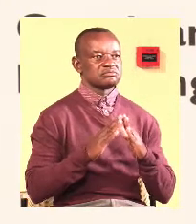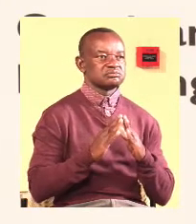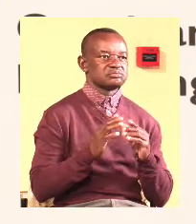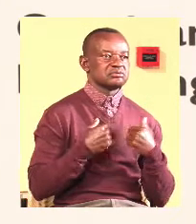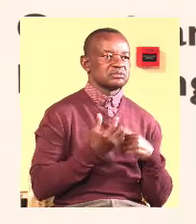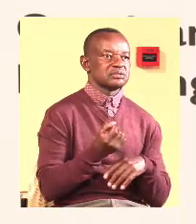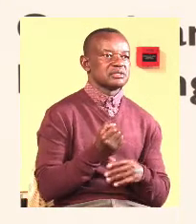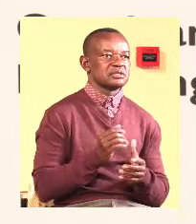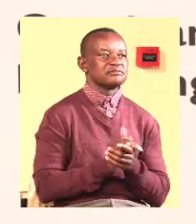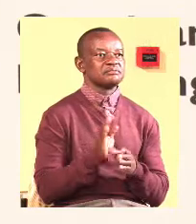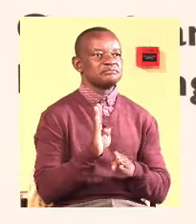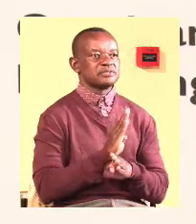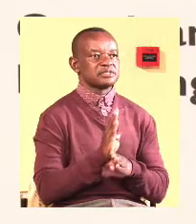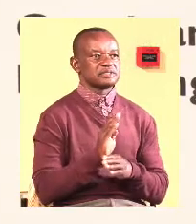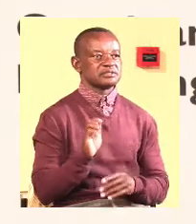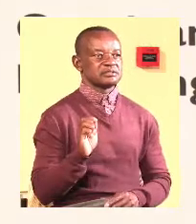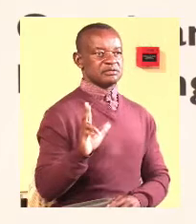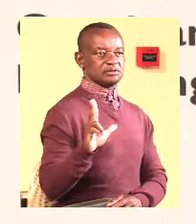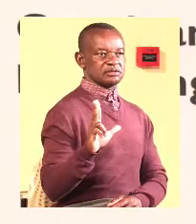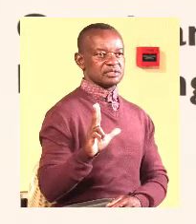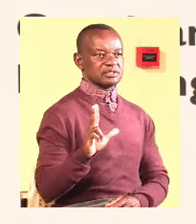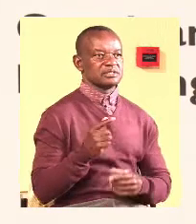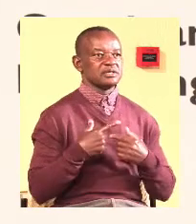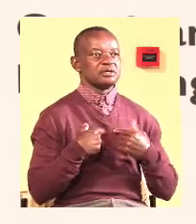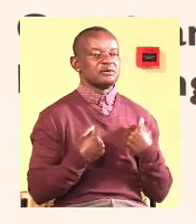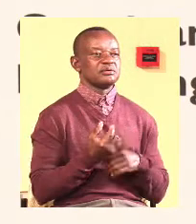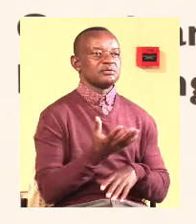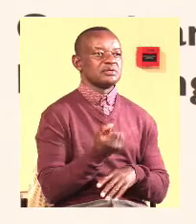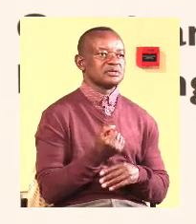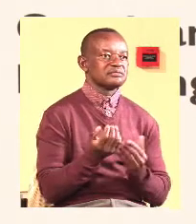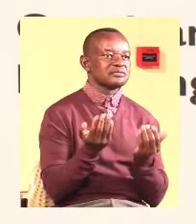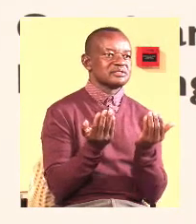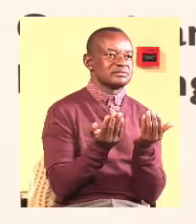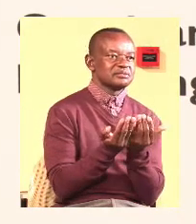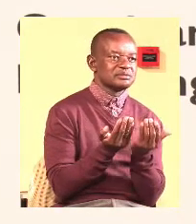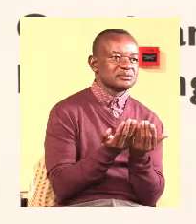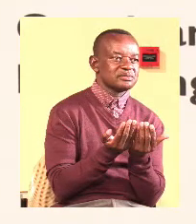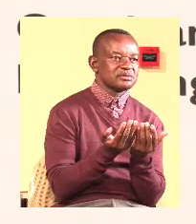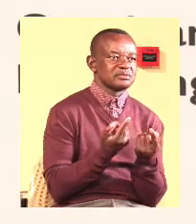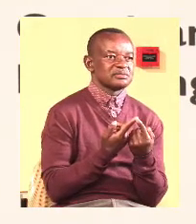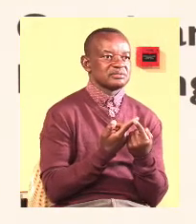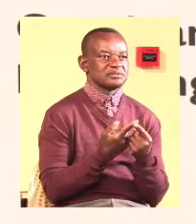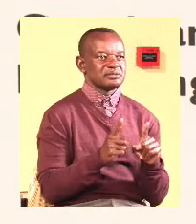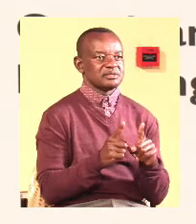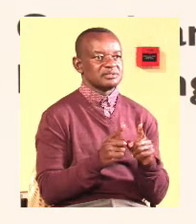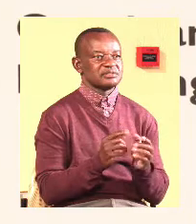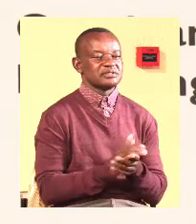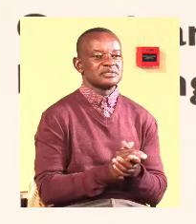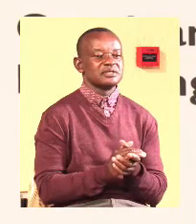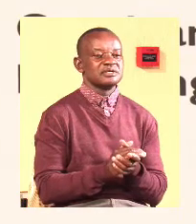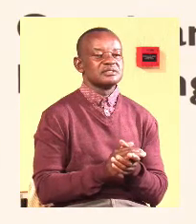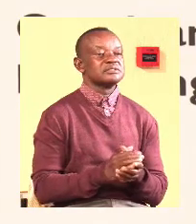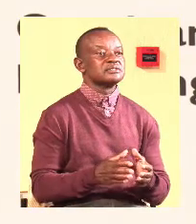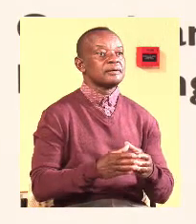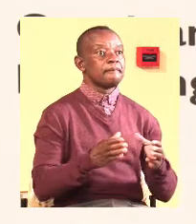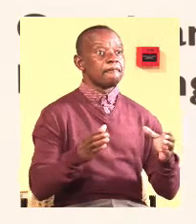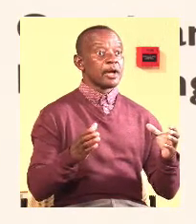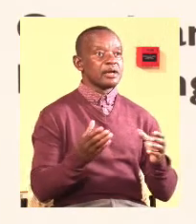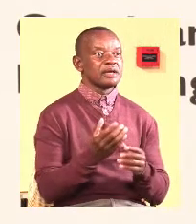owners, we have schools, we have churches. So it's a wide range of community